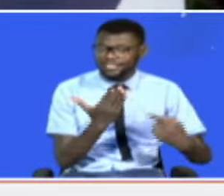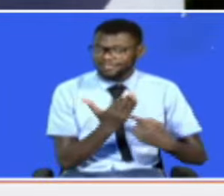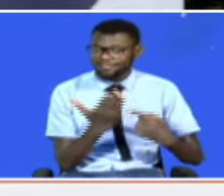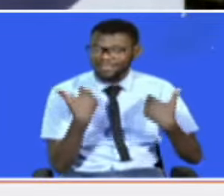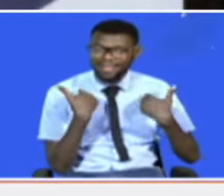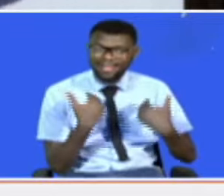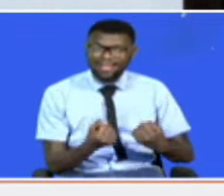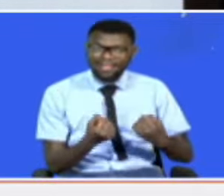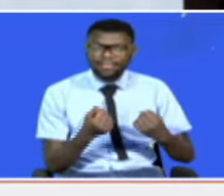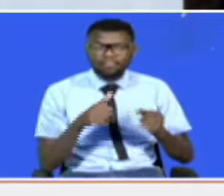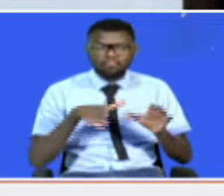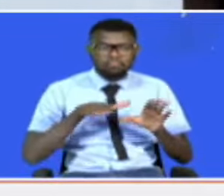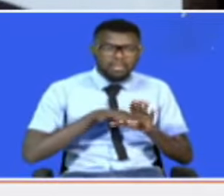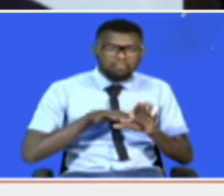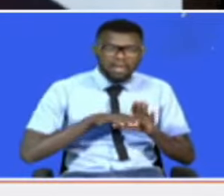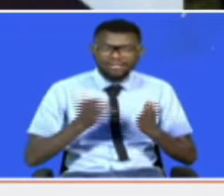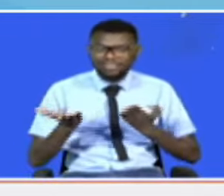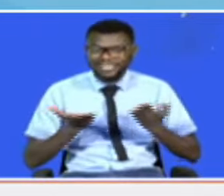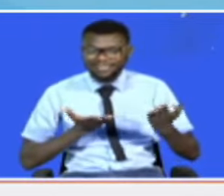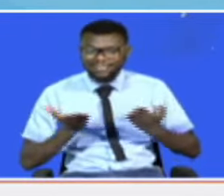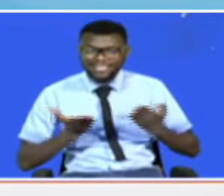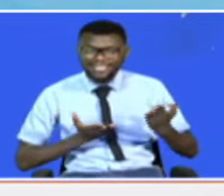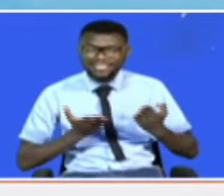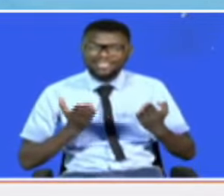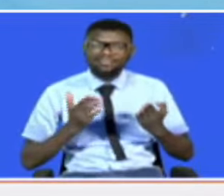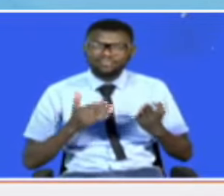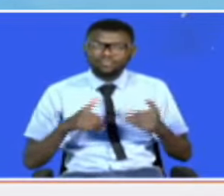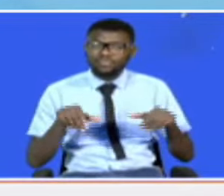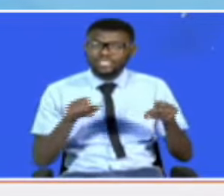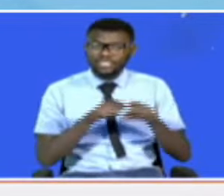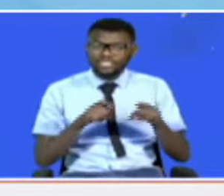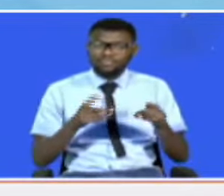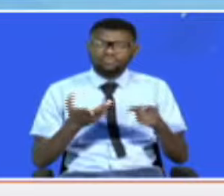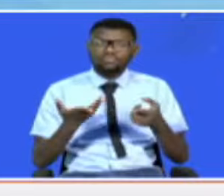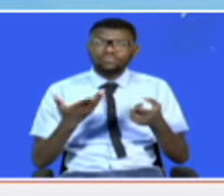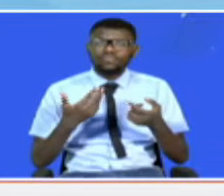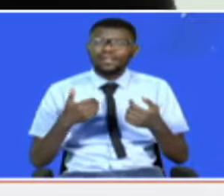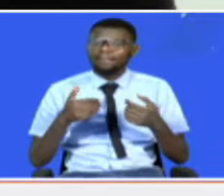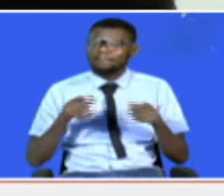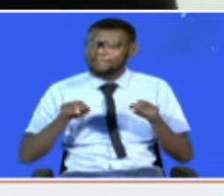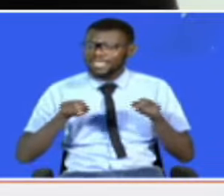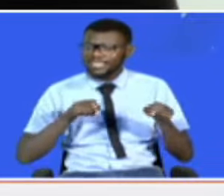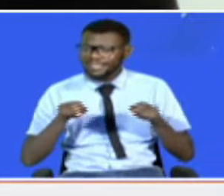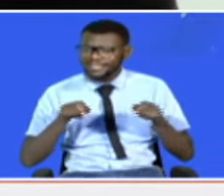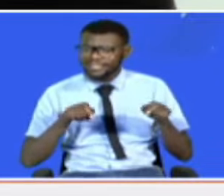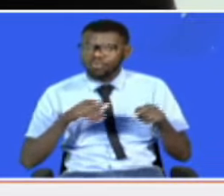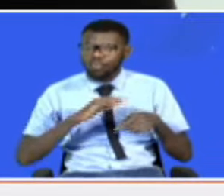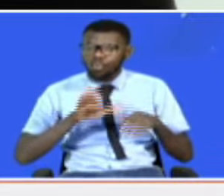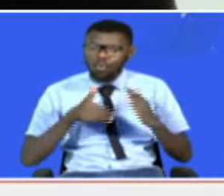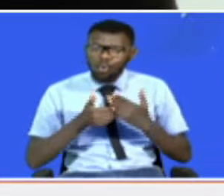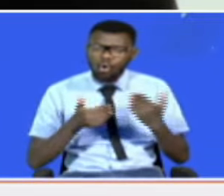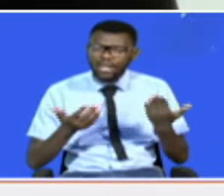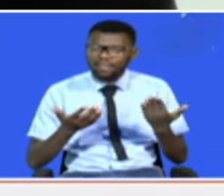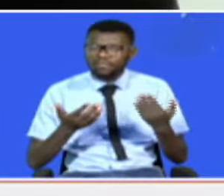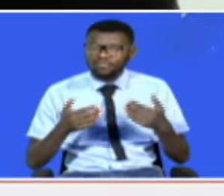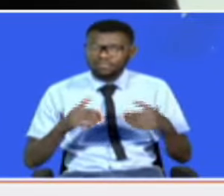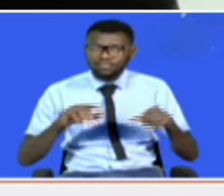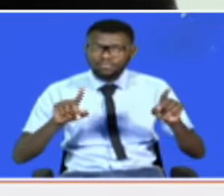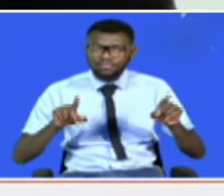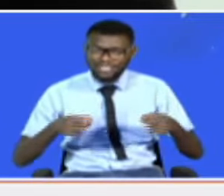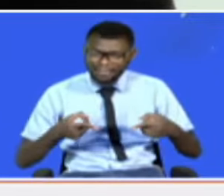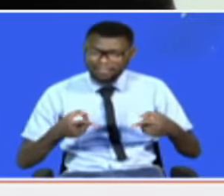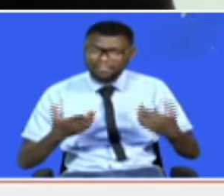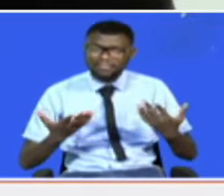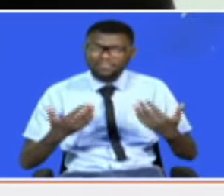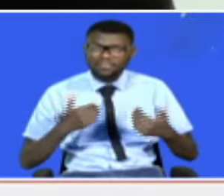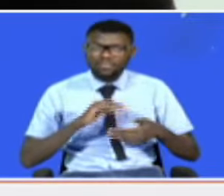member services, healthcare empanelment, pre-authorization, and claims management. All personal and institutional data is